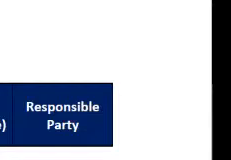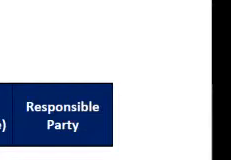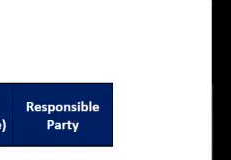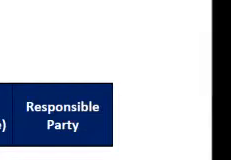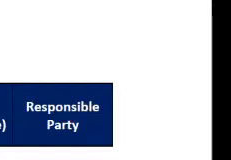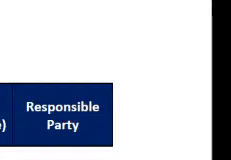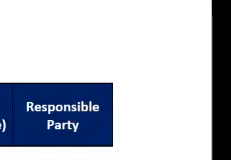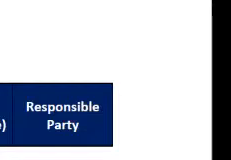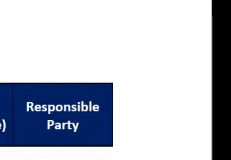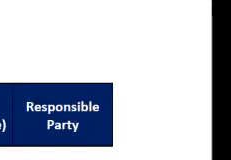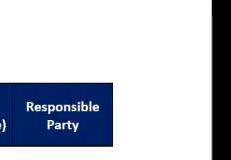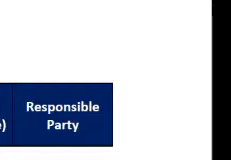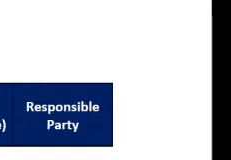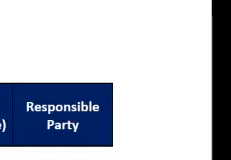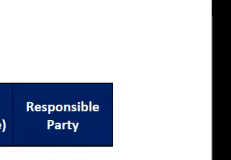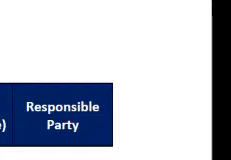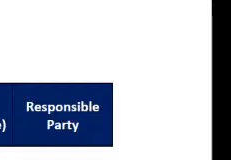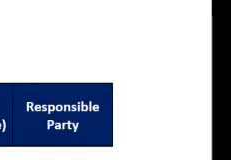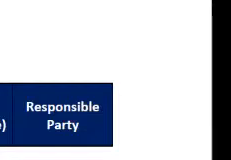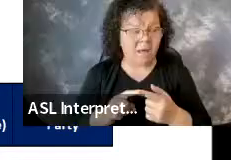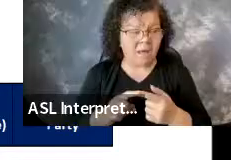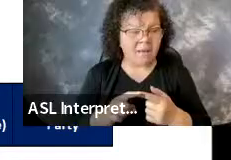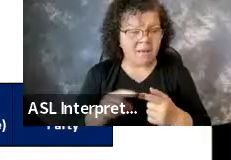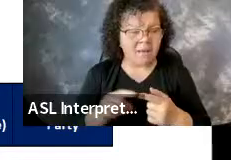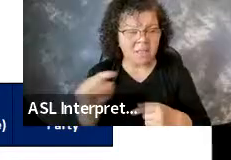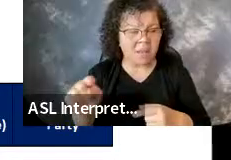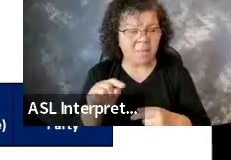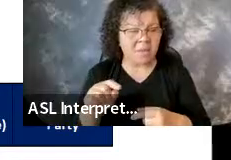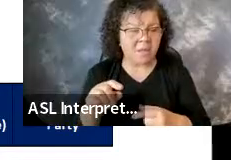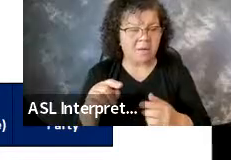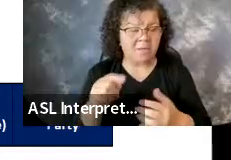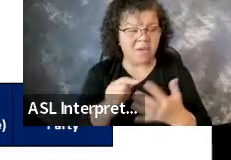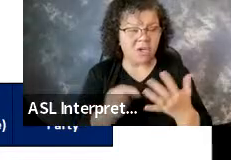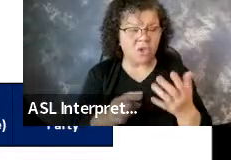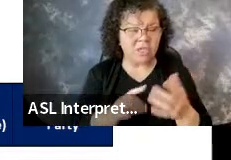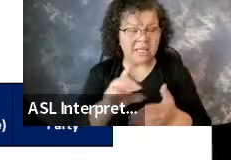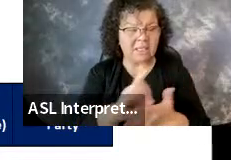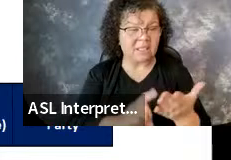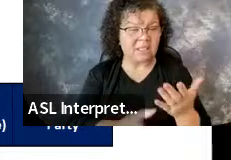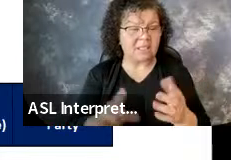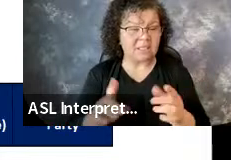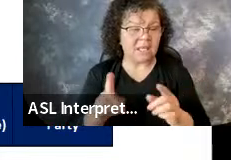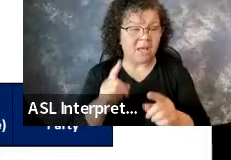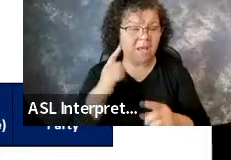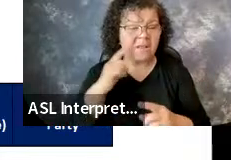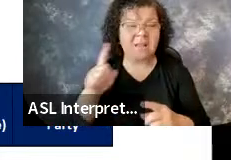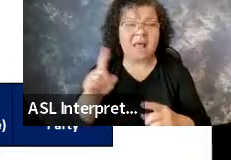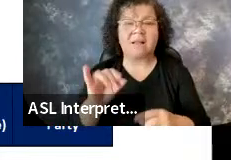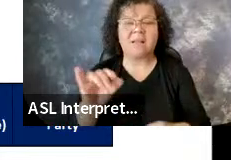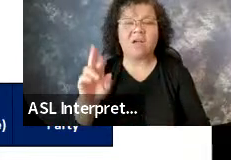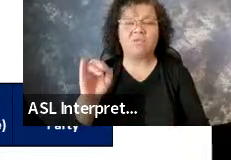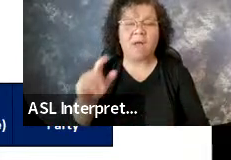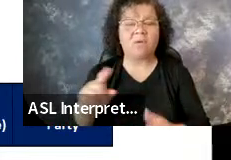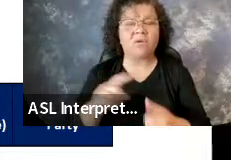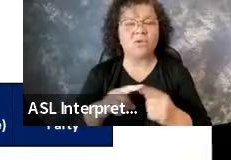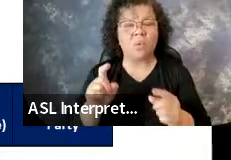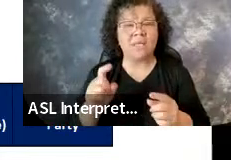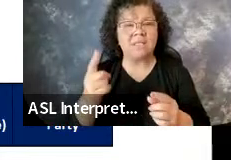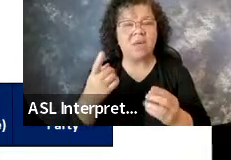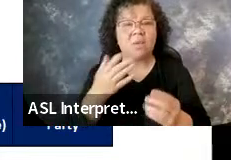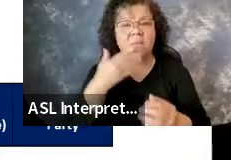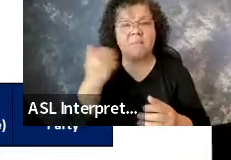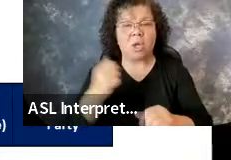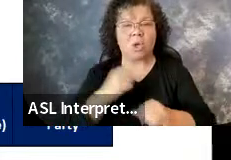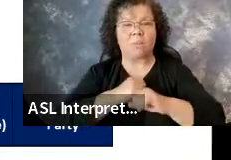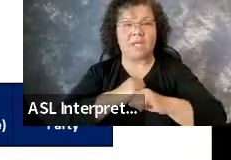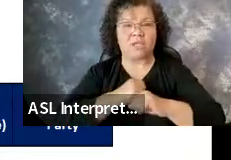like railing or safety nets in MA 26. So the suggested addition is weather protection. Perfect,